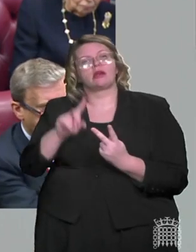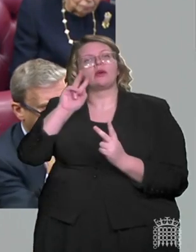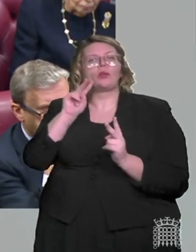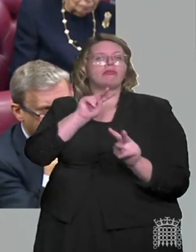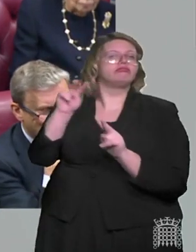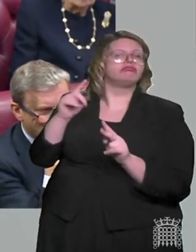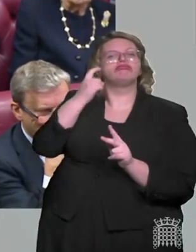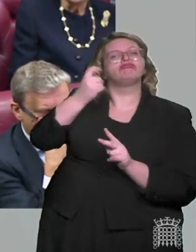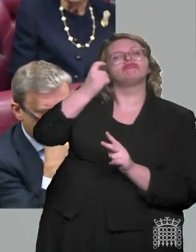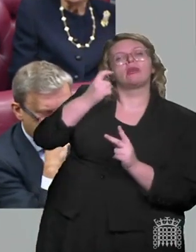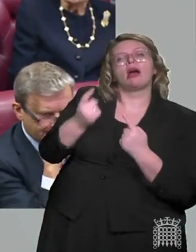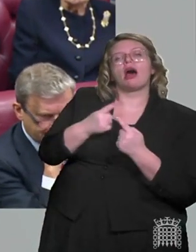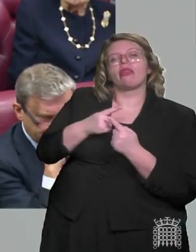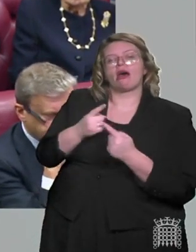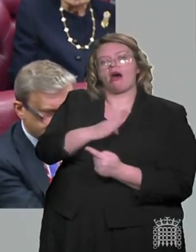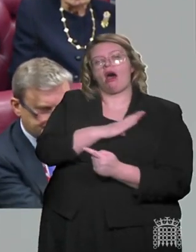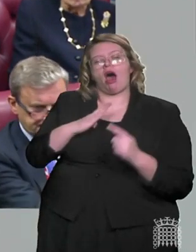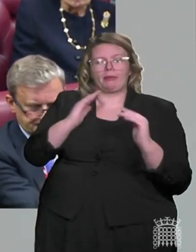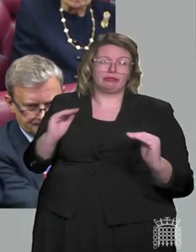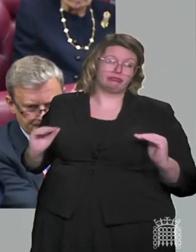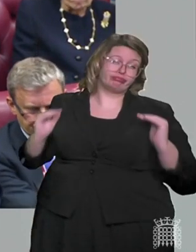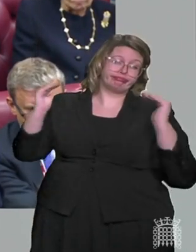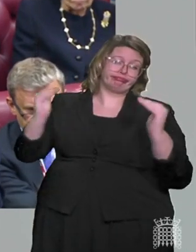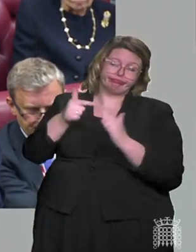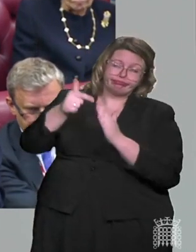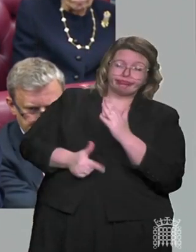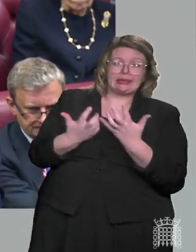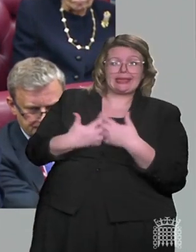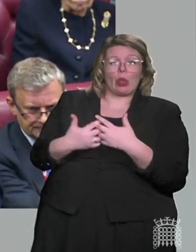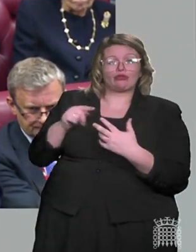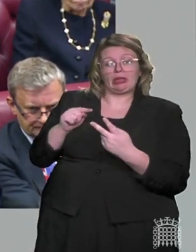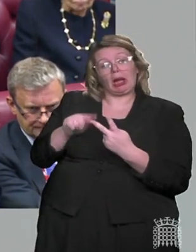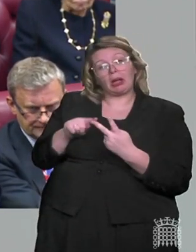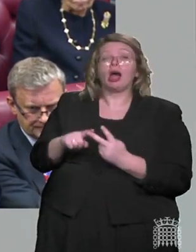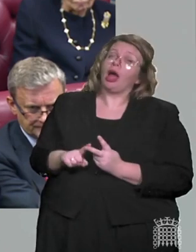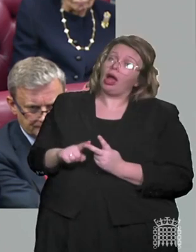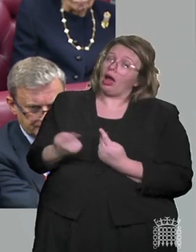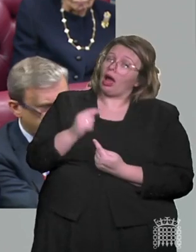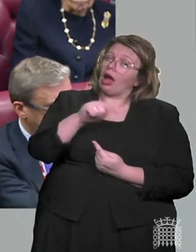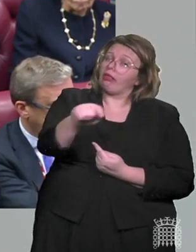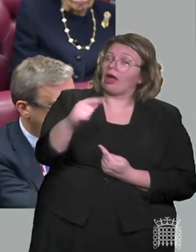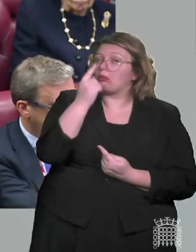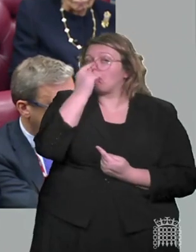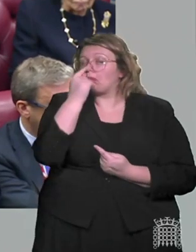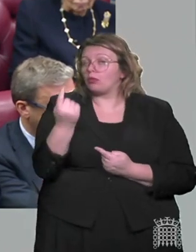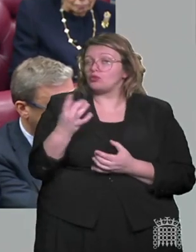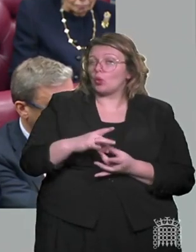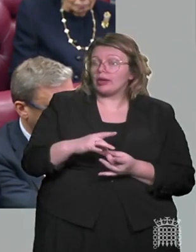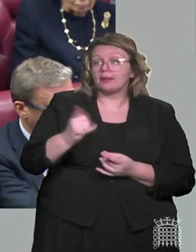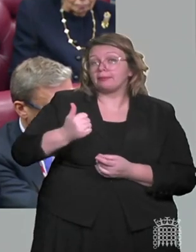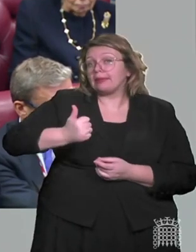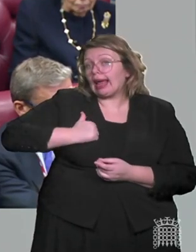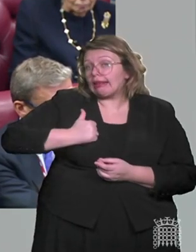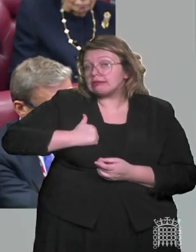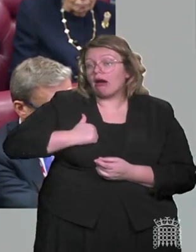at advanced military technology for the future. And there we are open to ideas of other countries, possibly Canada, people